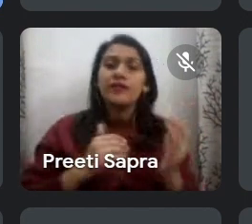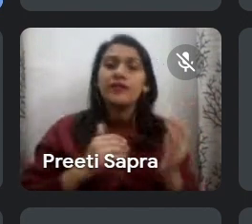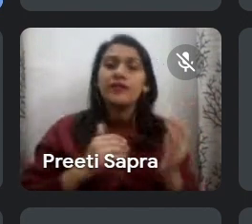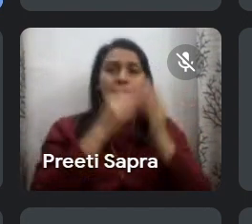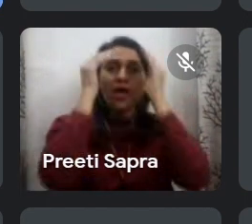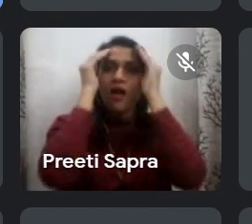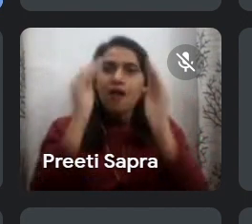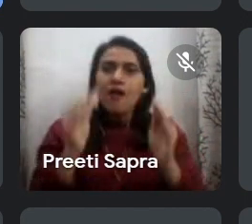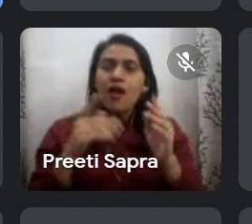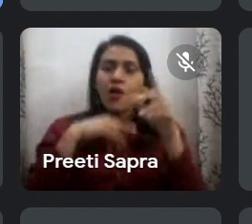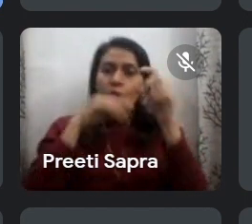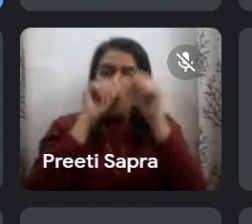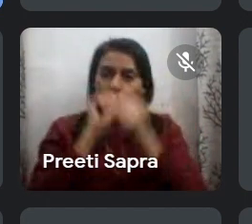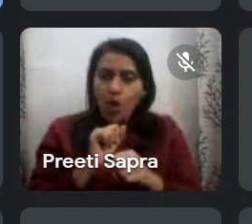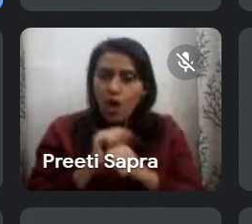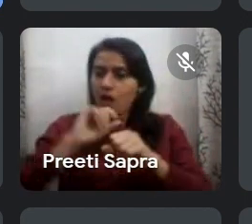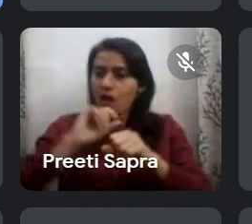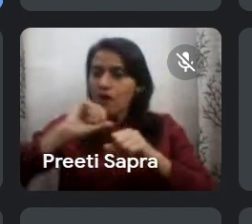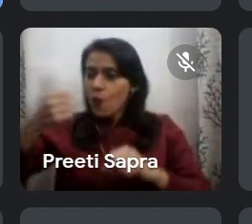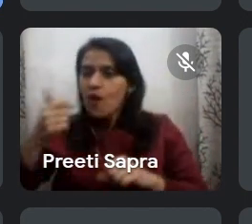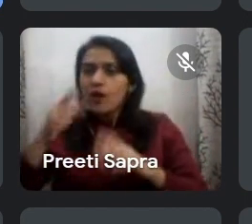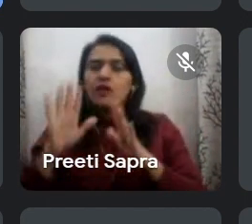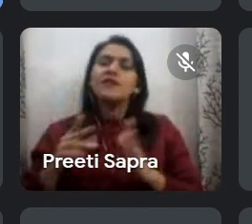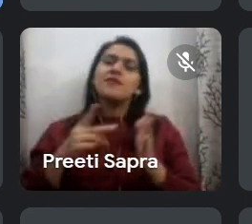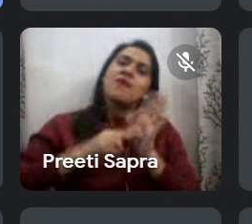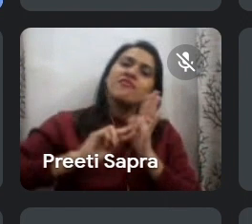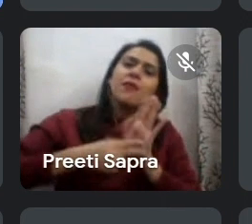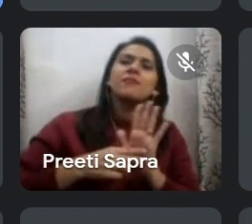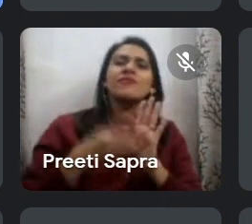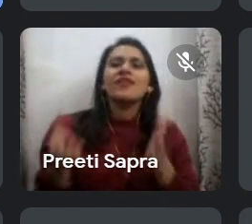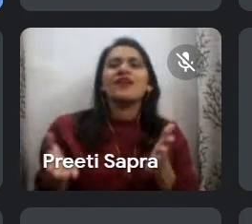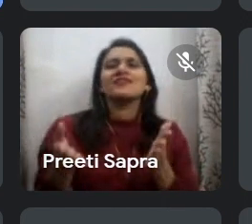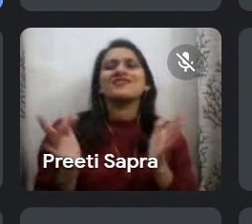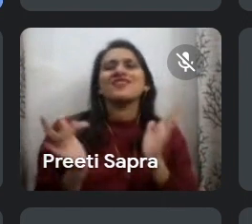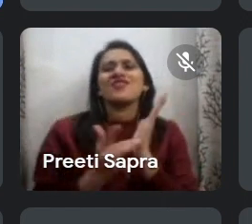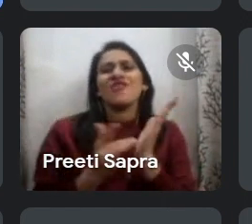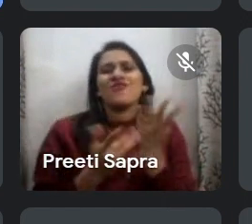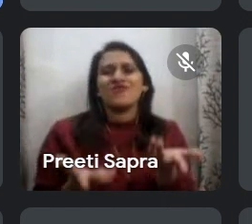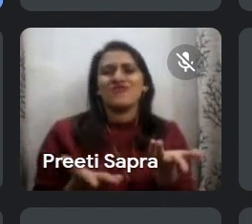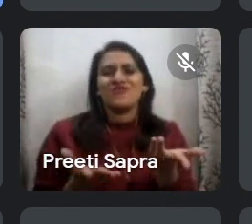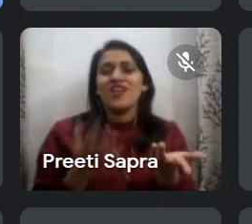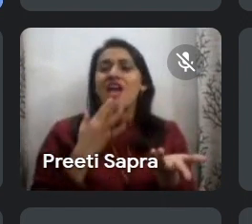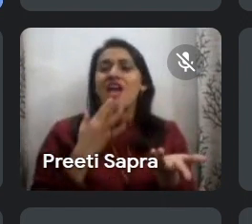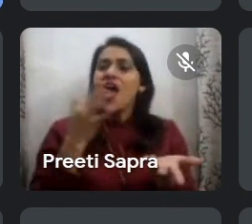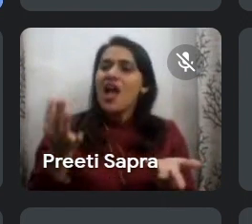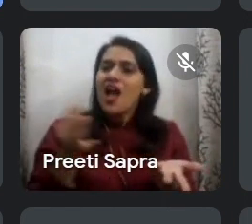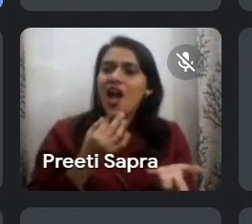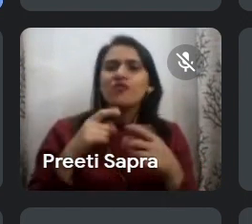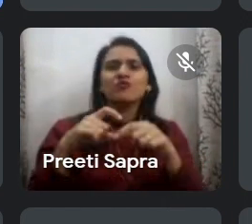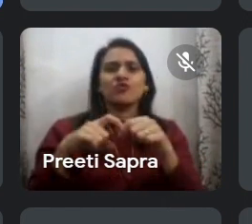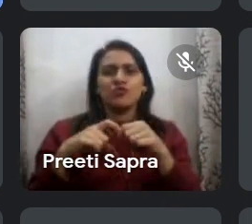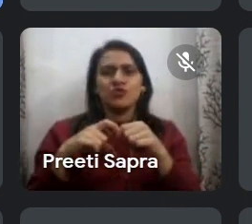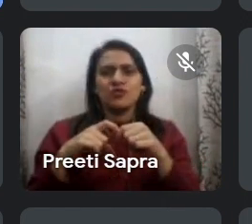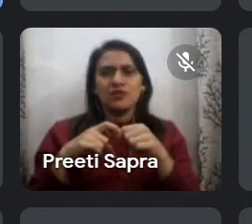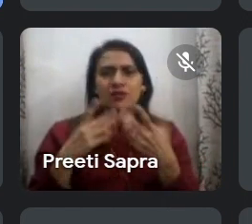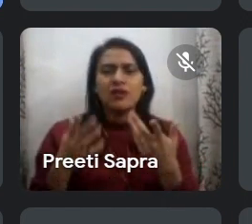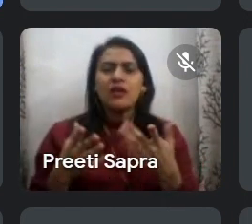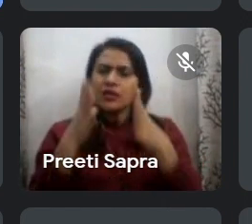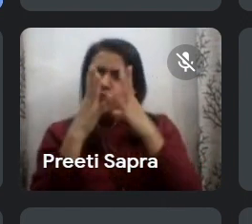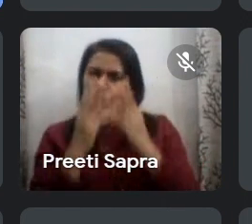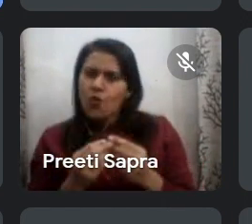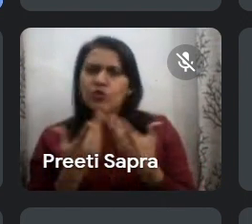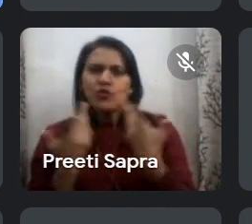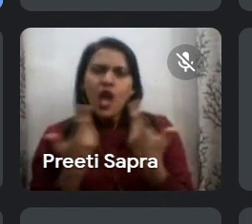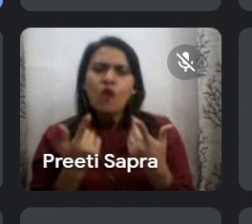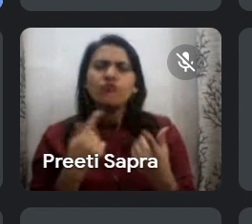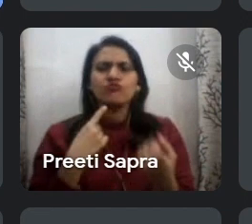times that's the first thing that is robbed from us. The ability to ask questions and look inwards and figure out things